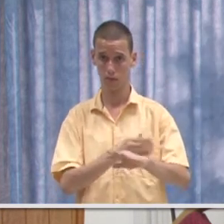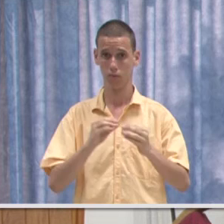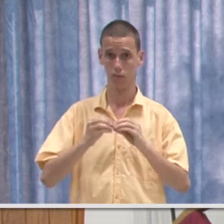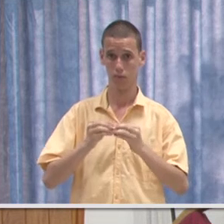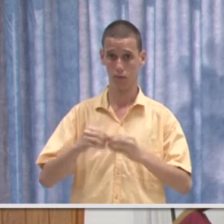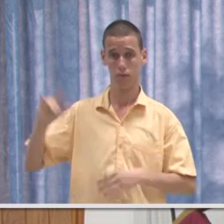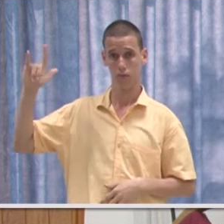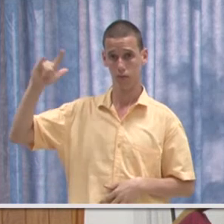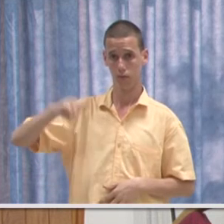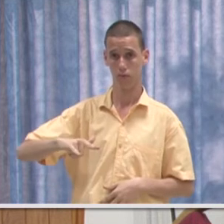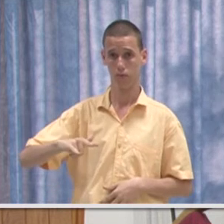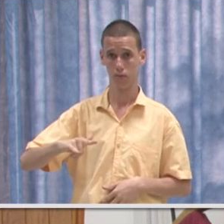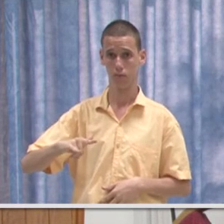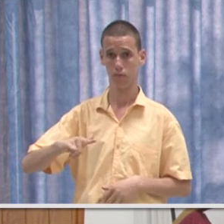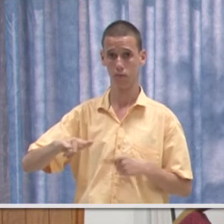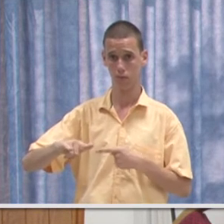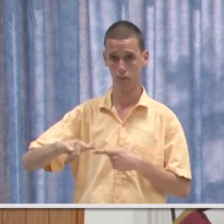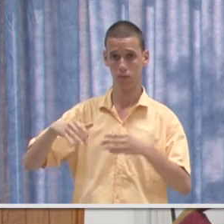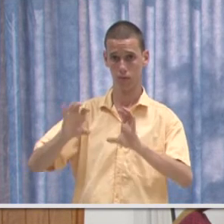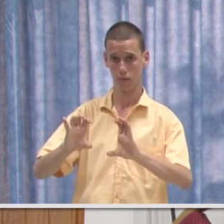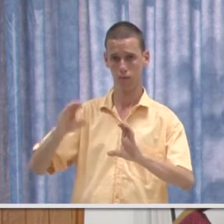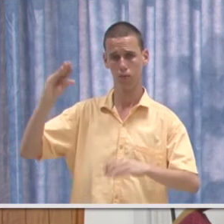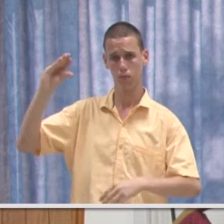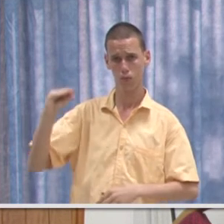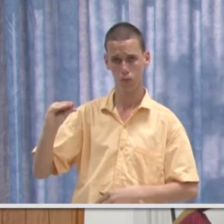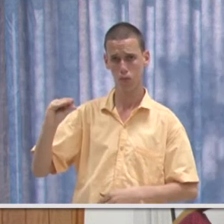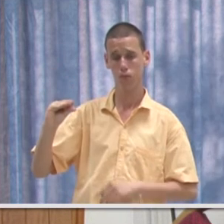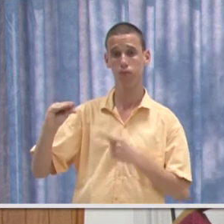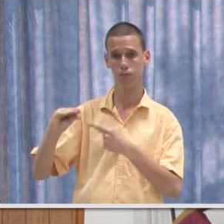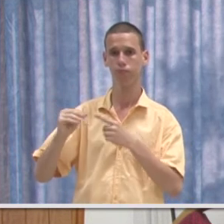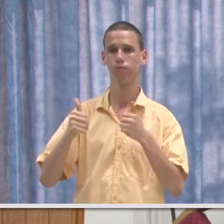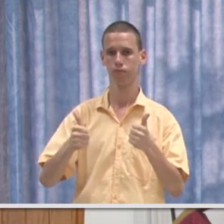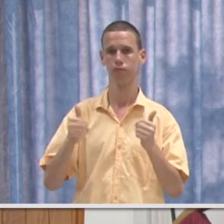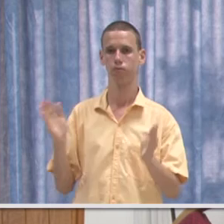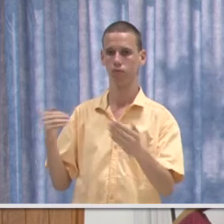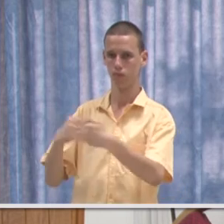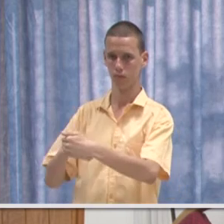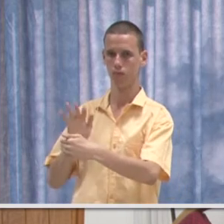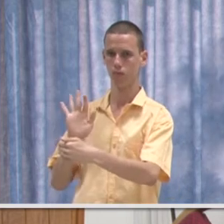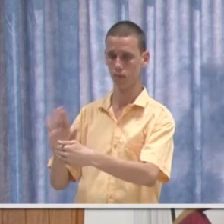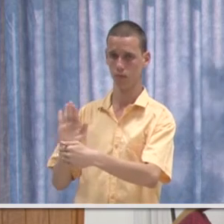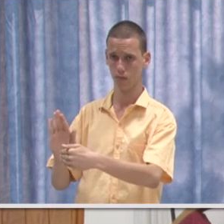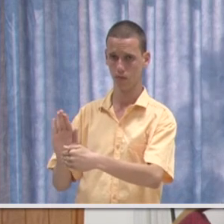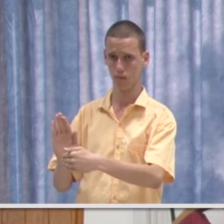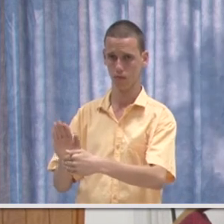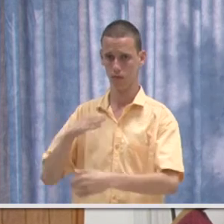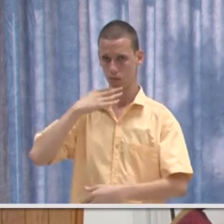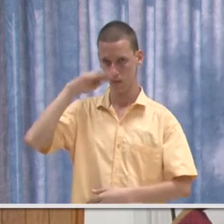running out of it, and the stock was low. So it was it's good that we got a supply from India.